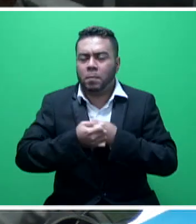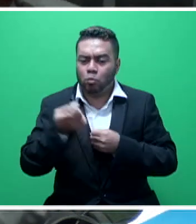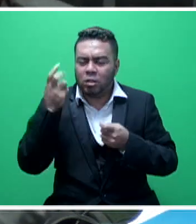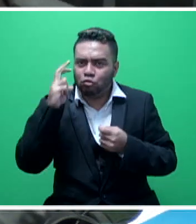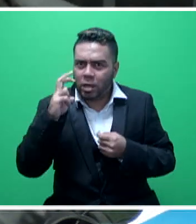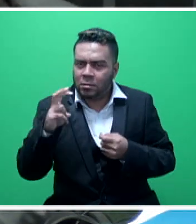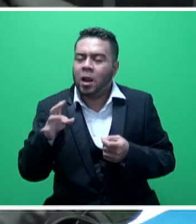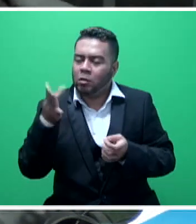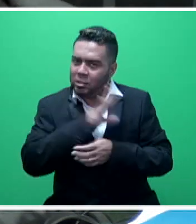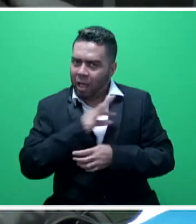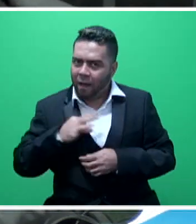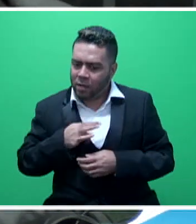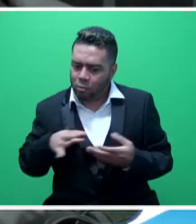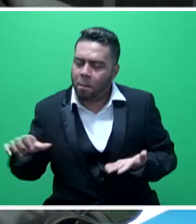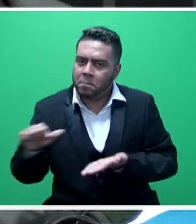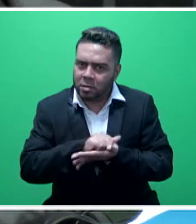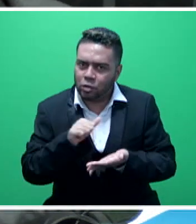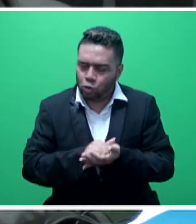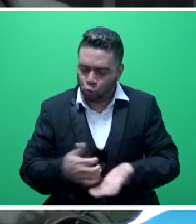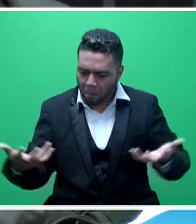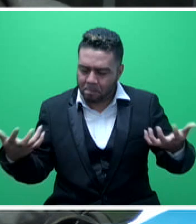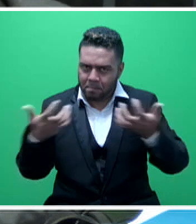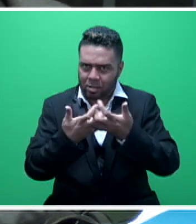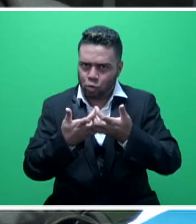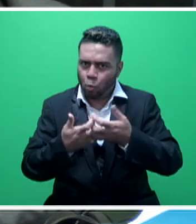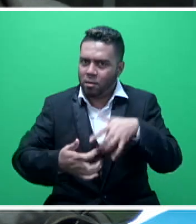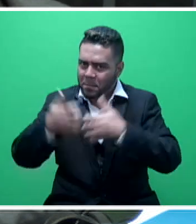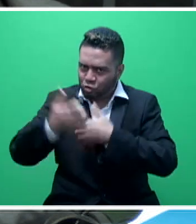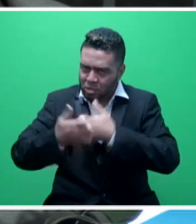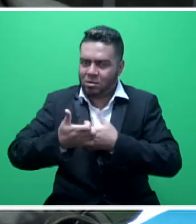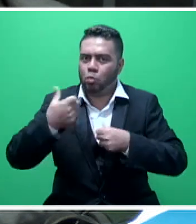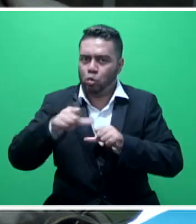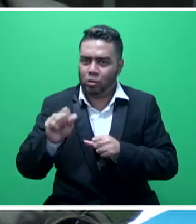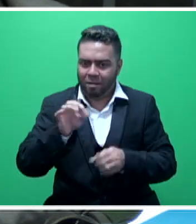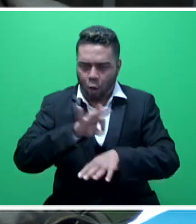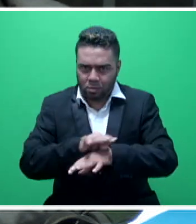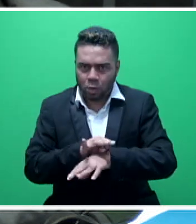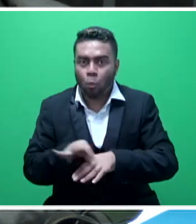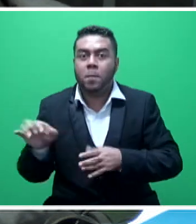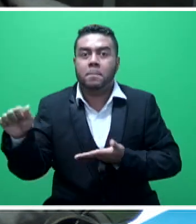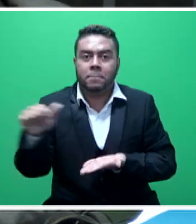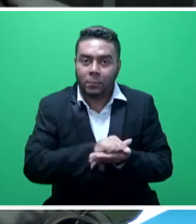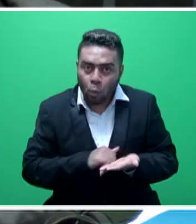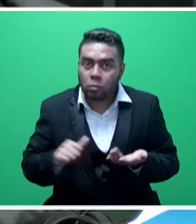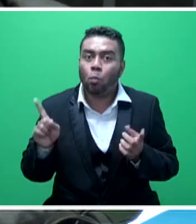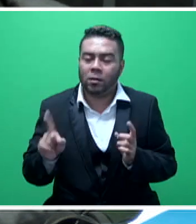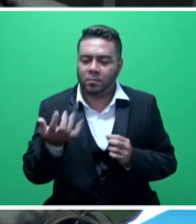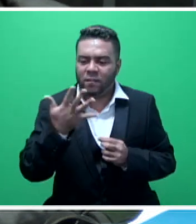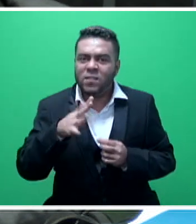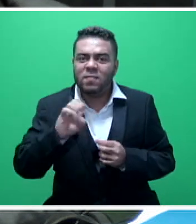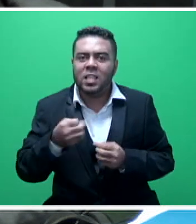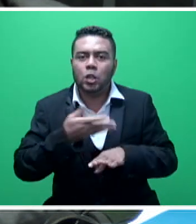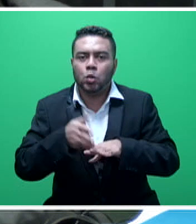and purchased the consumables to be compatible with these machines. We bought about 50 hospital